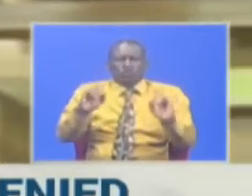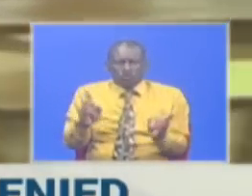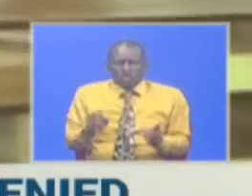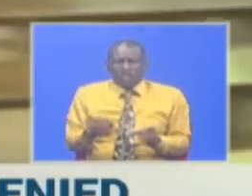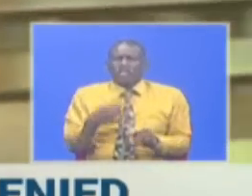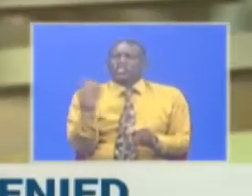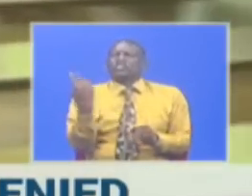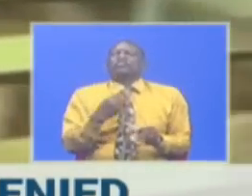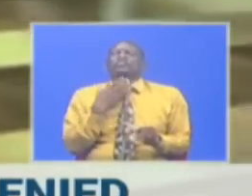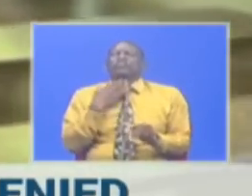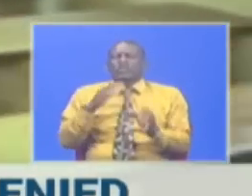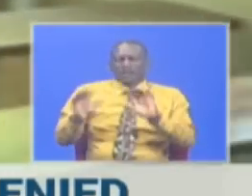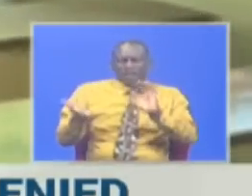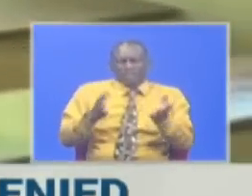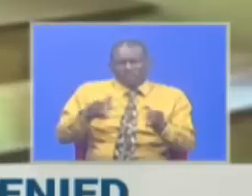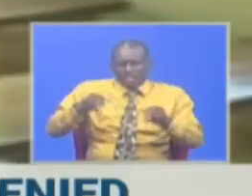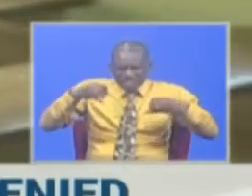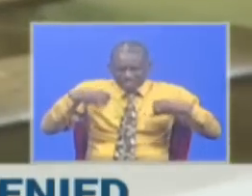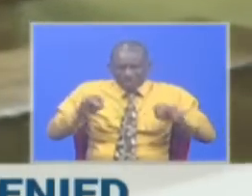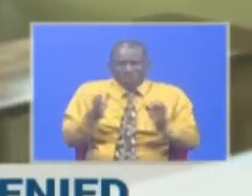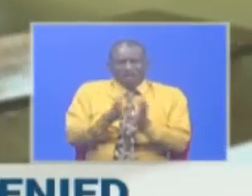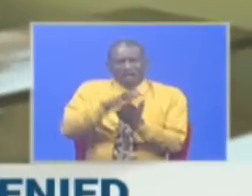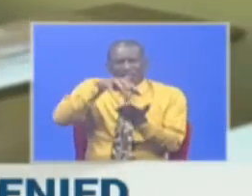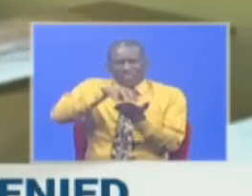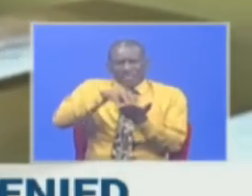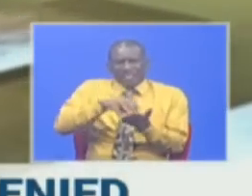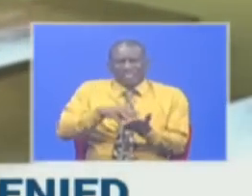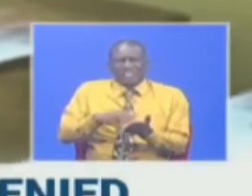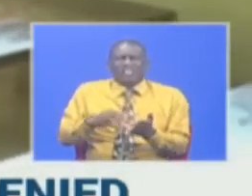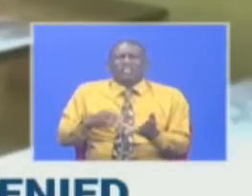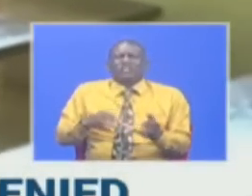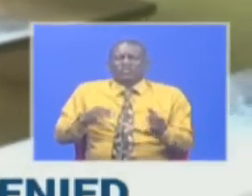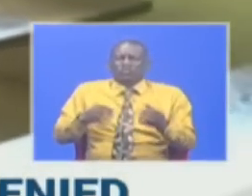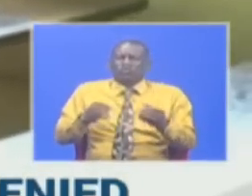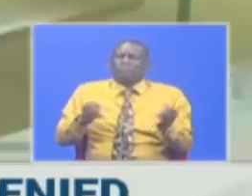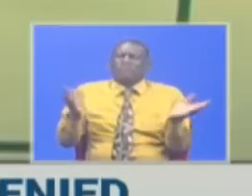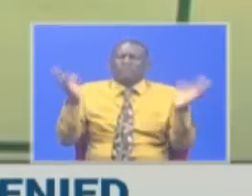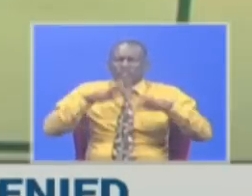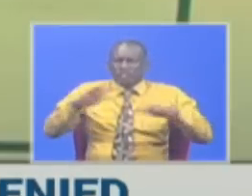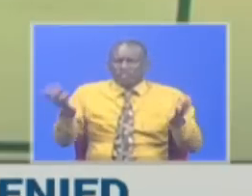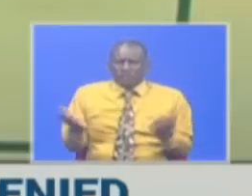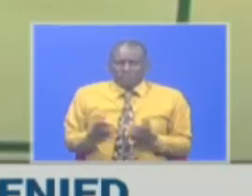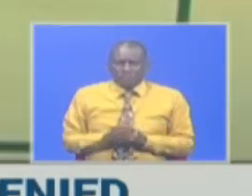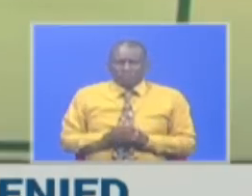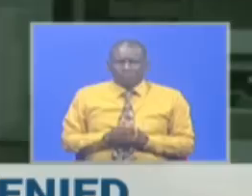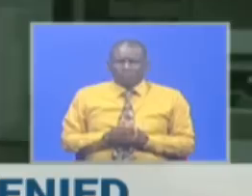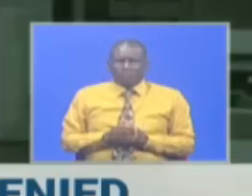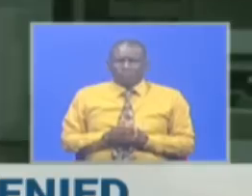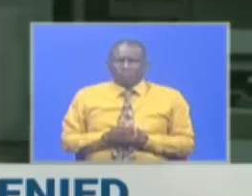want a fair trial, and the case conclusively dispensed with.